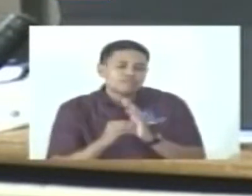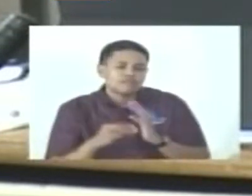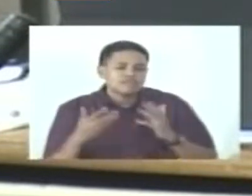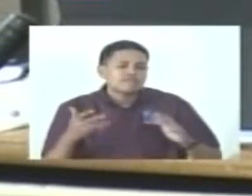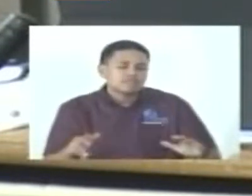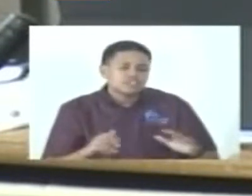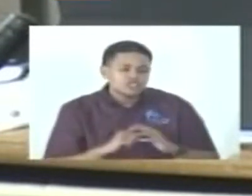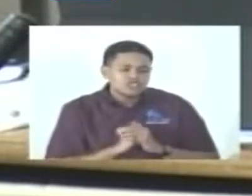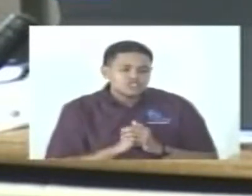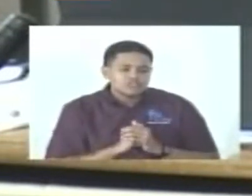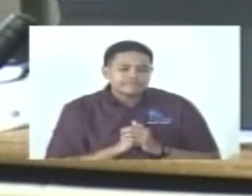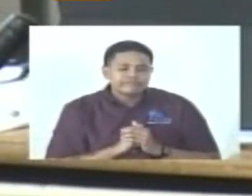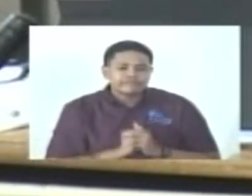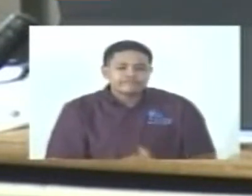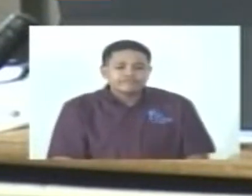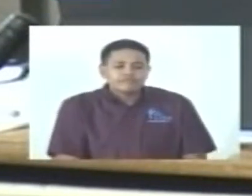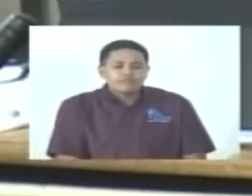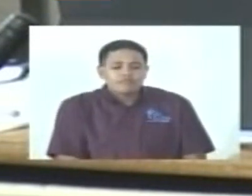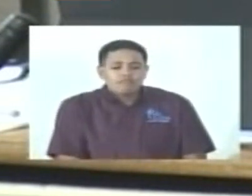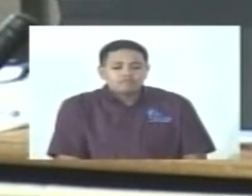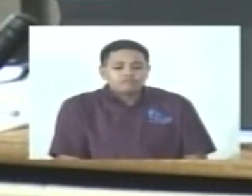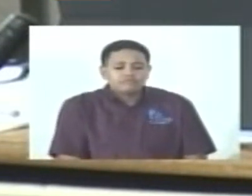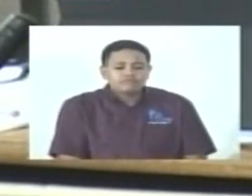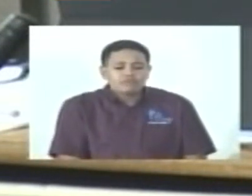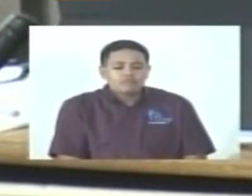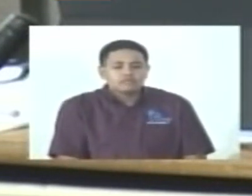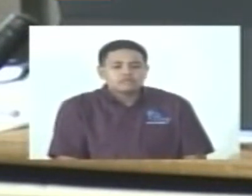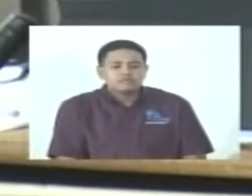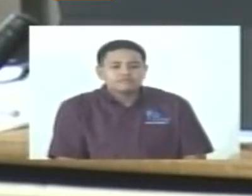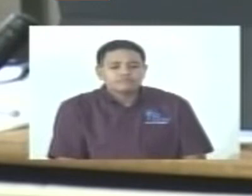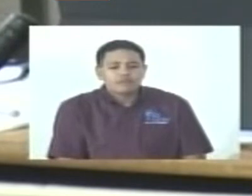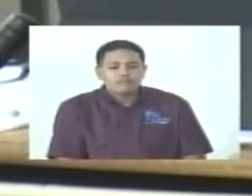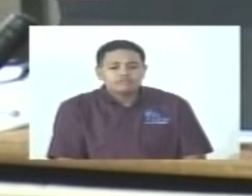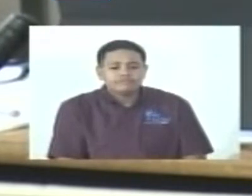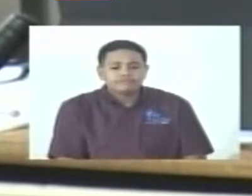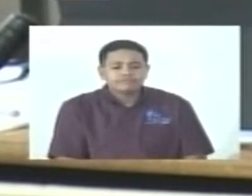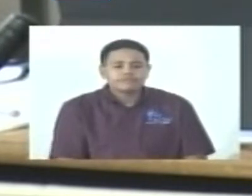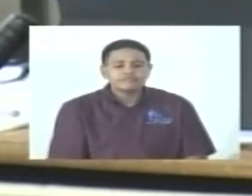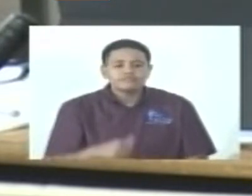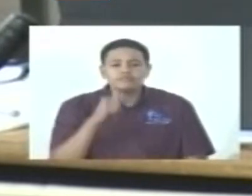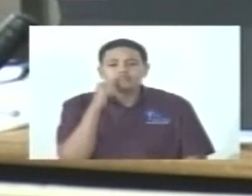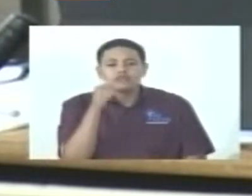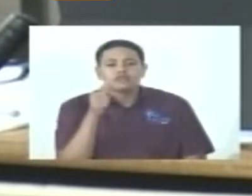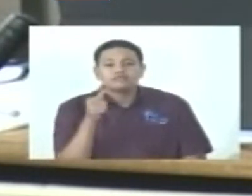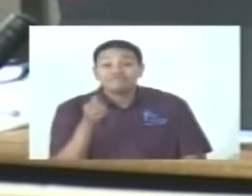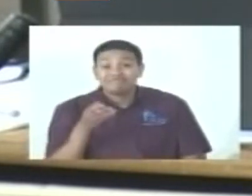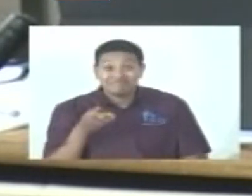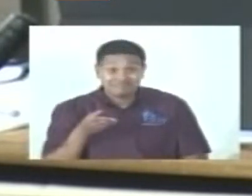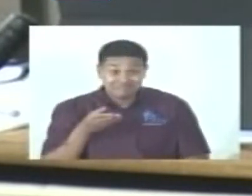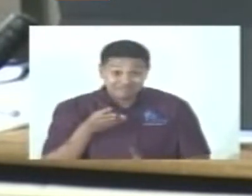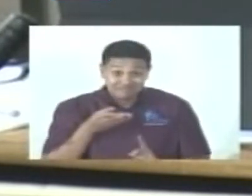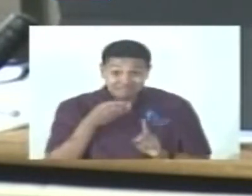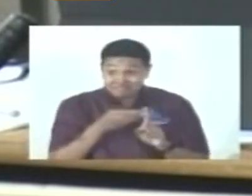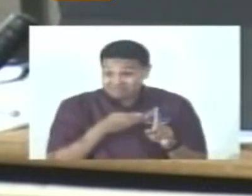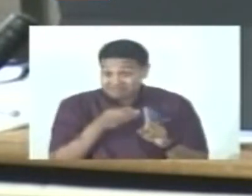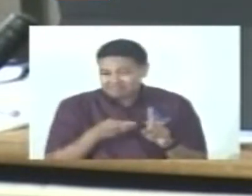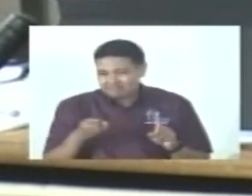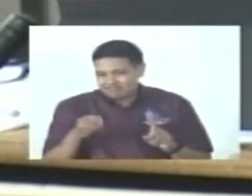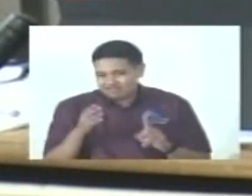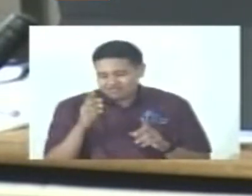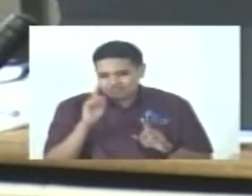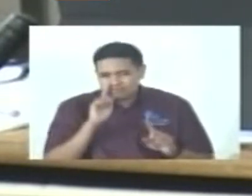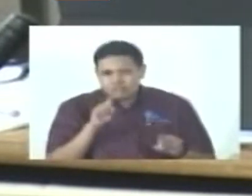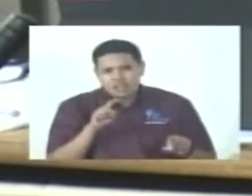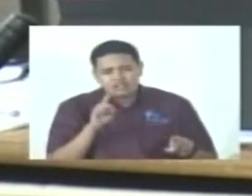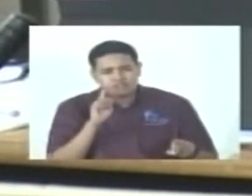think, and I would say that it was not a partisan reaction on the part of the Joint Select Committee, but we